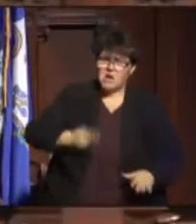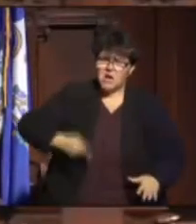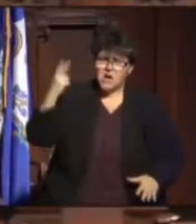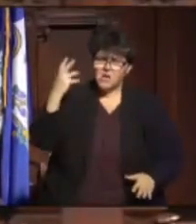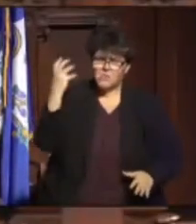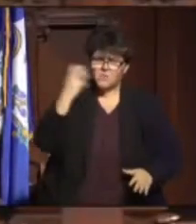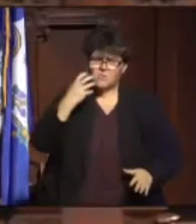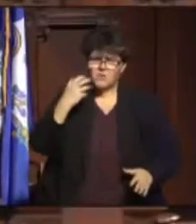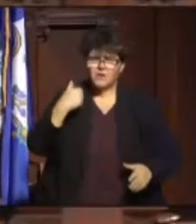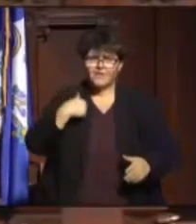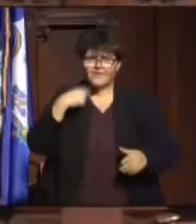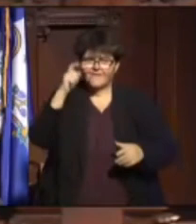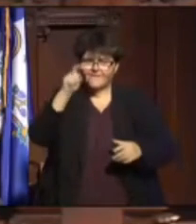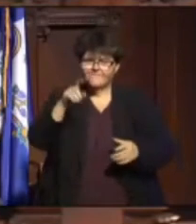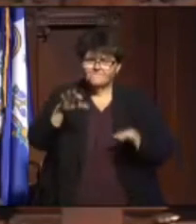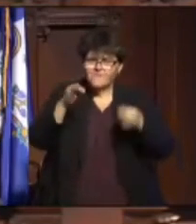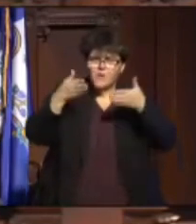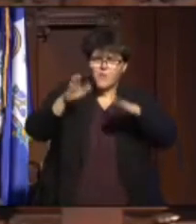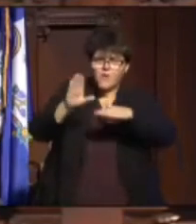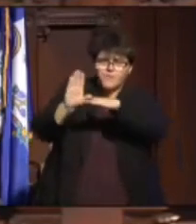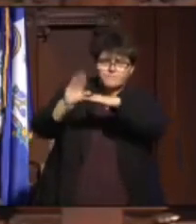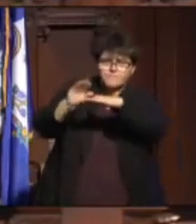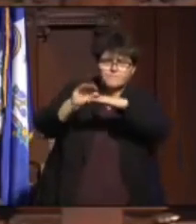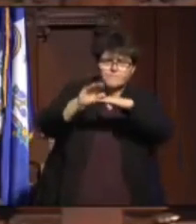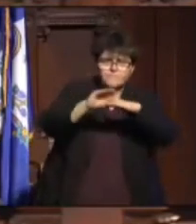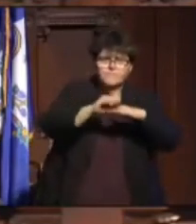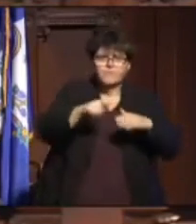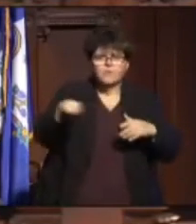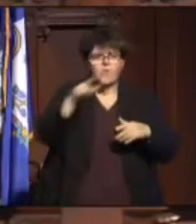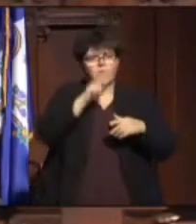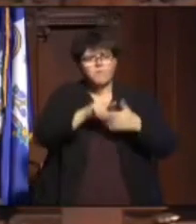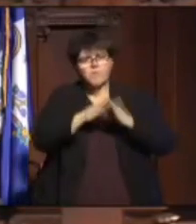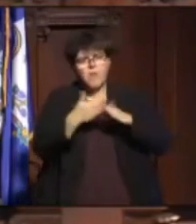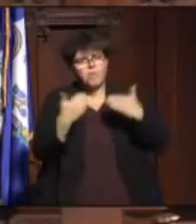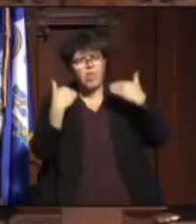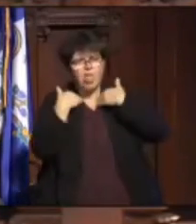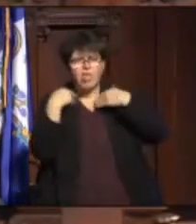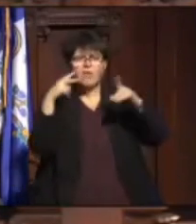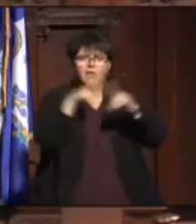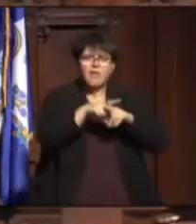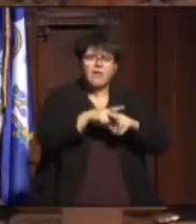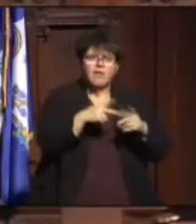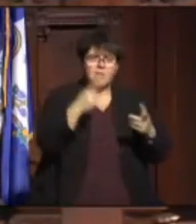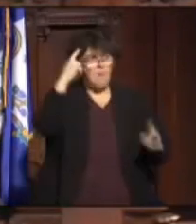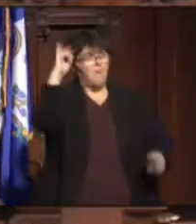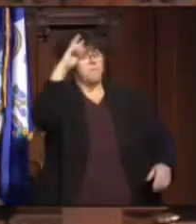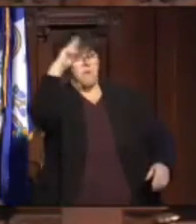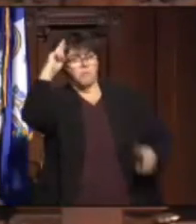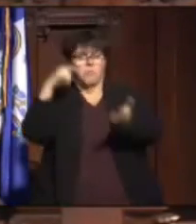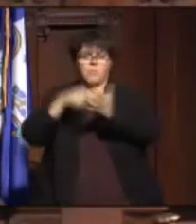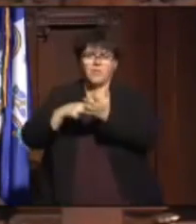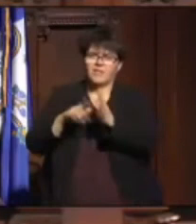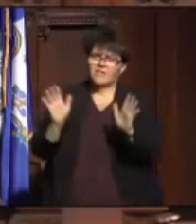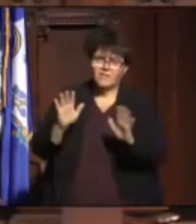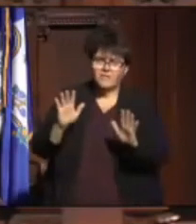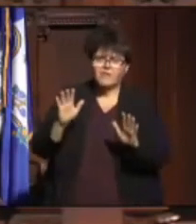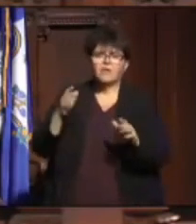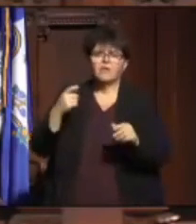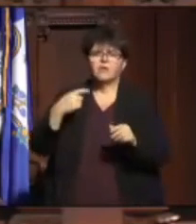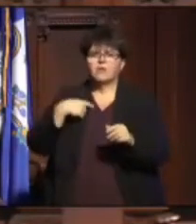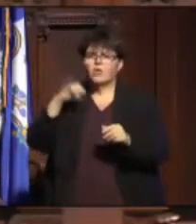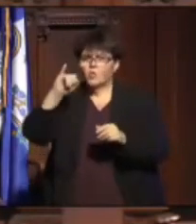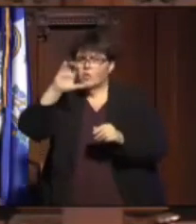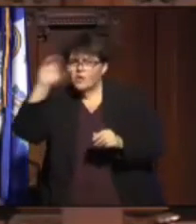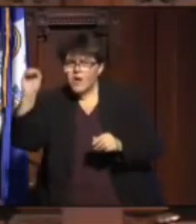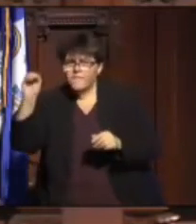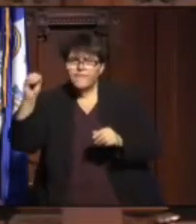themselves out of the hospital. I'm calling on all parties, including insurers, employers, hospitals, pharma